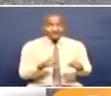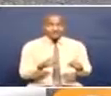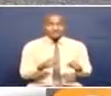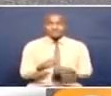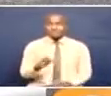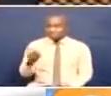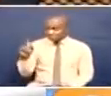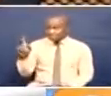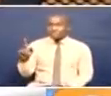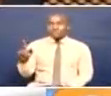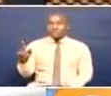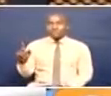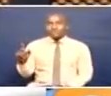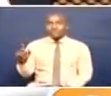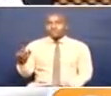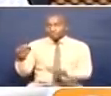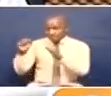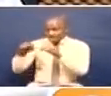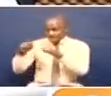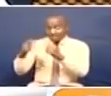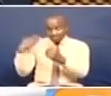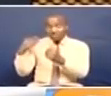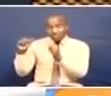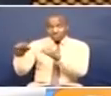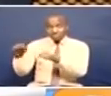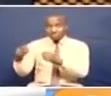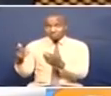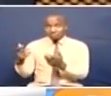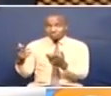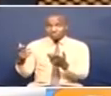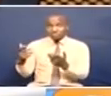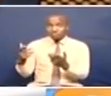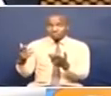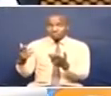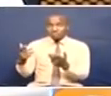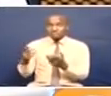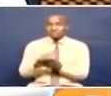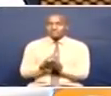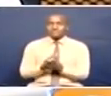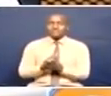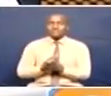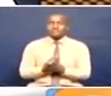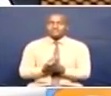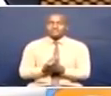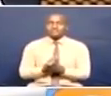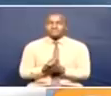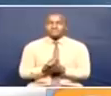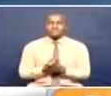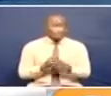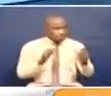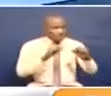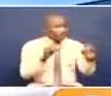Hey, we agree to an annulment of an election. Why not? You didn't agree. We accepted. You